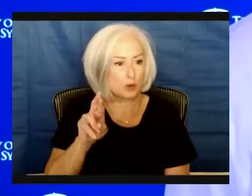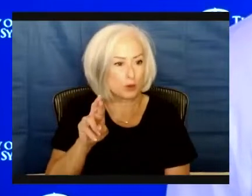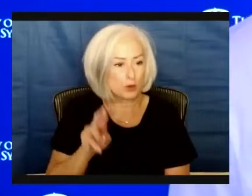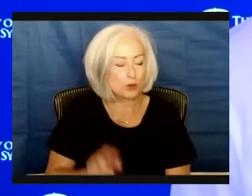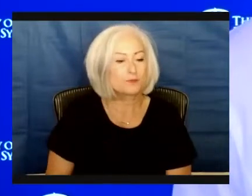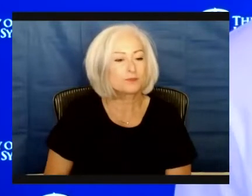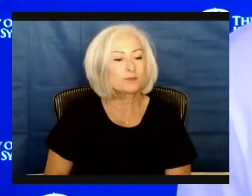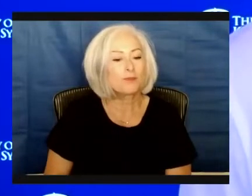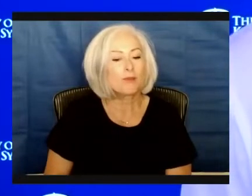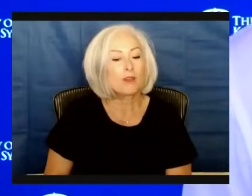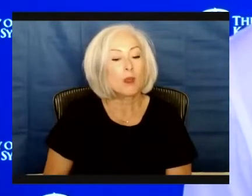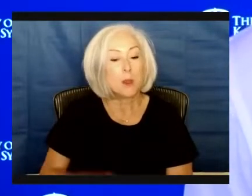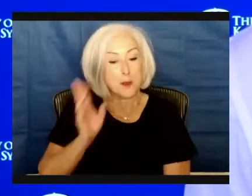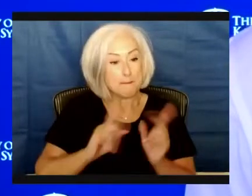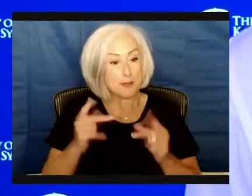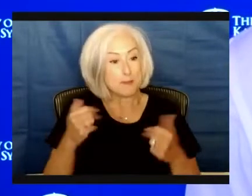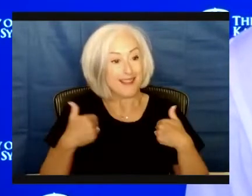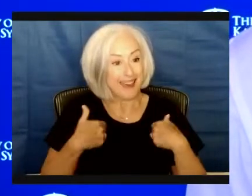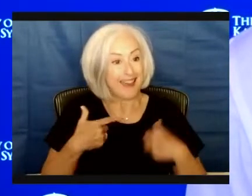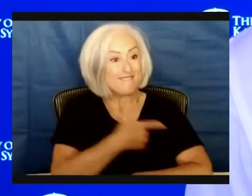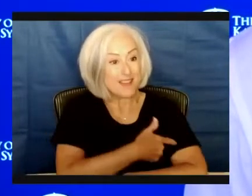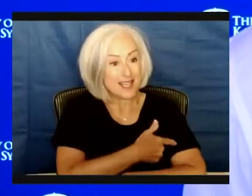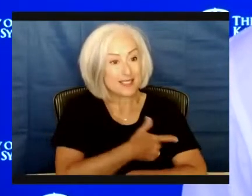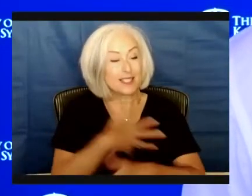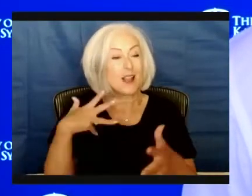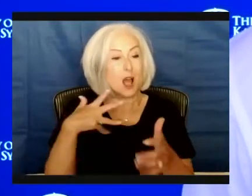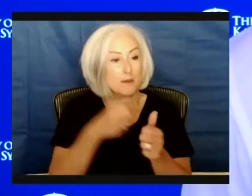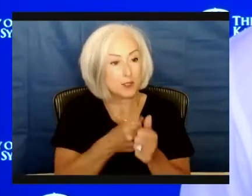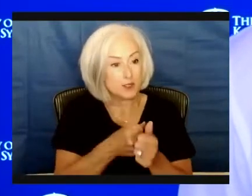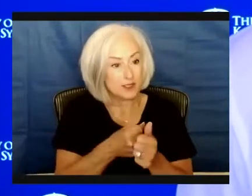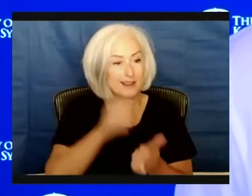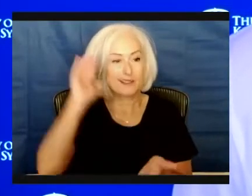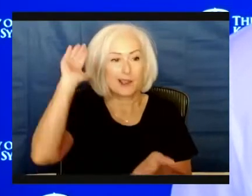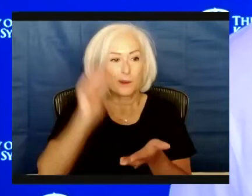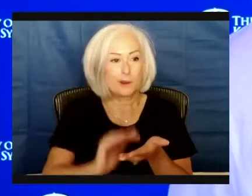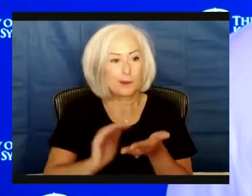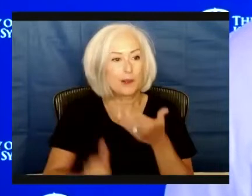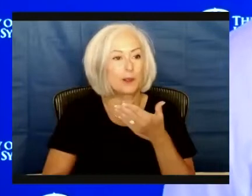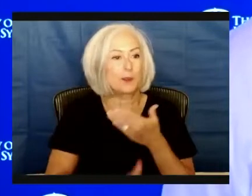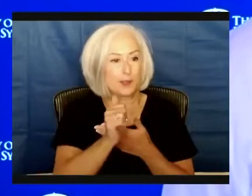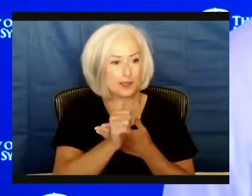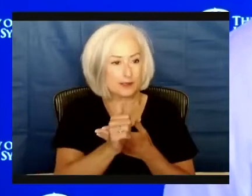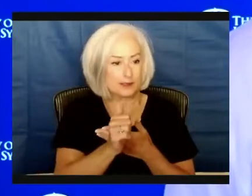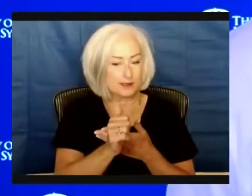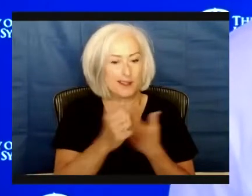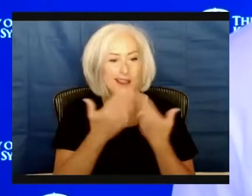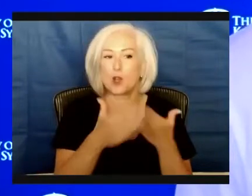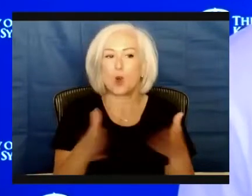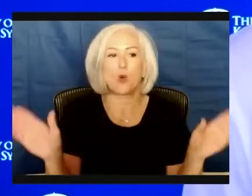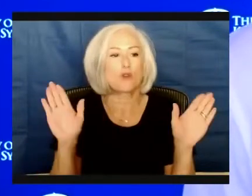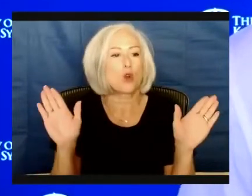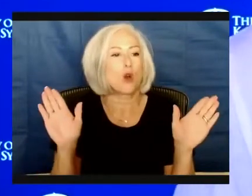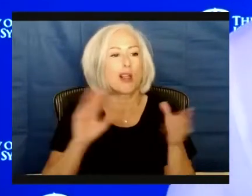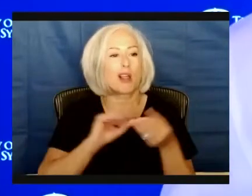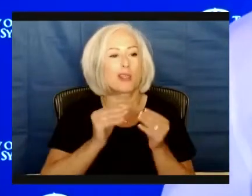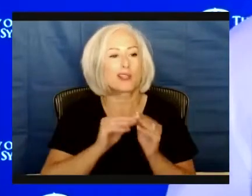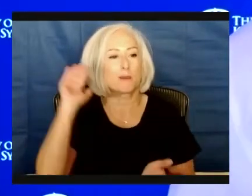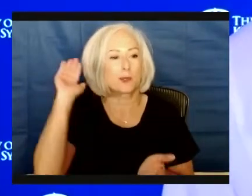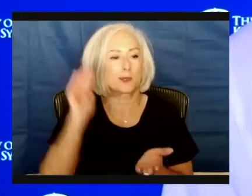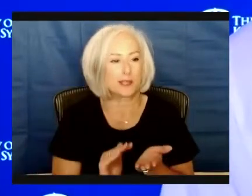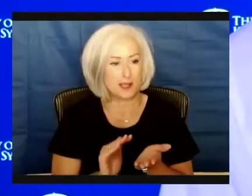are vaccinated and up to date with their vaccination have significantly lower risk, and overall the numbers are much less. But those people that do come